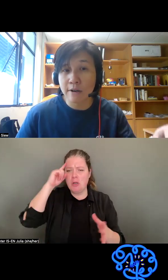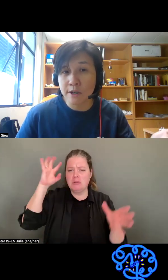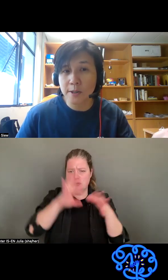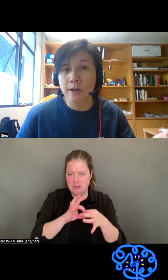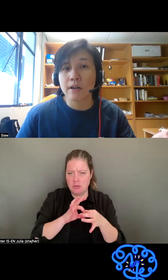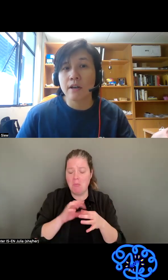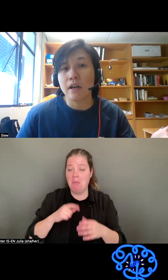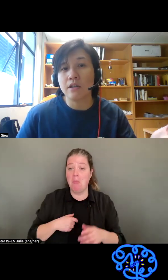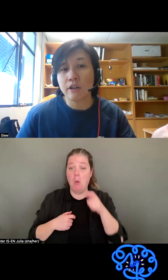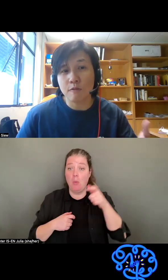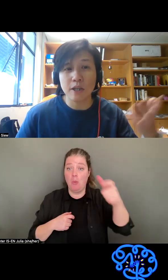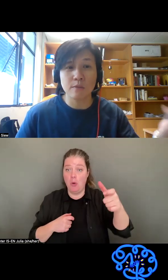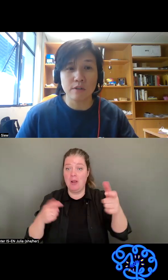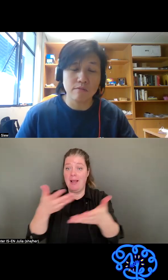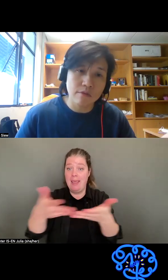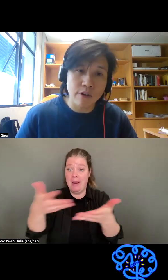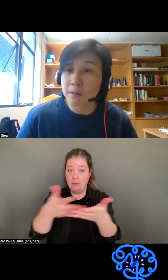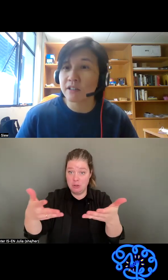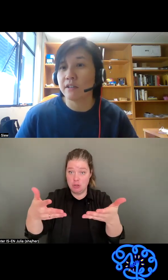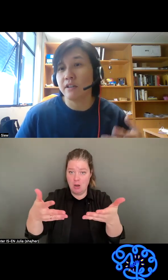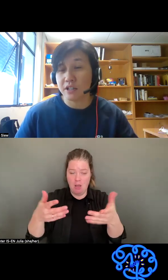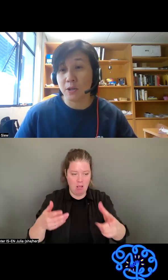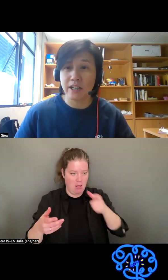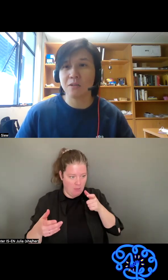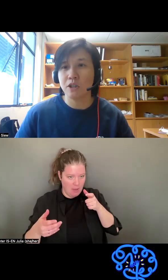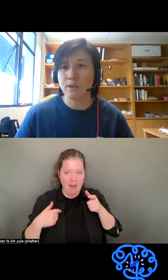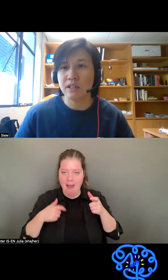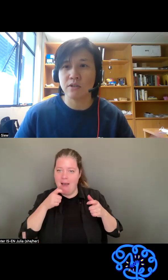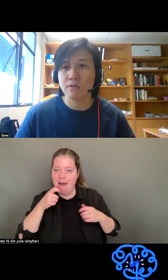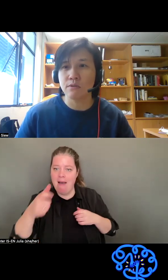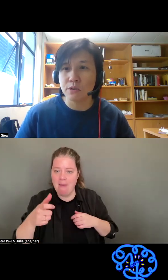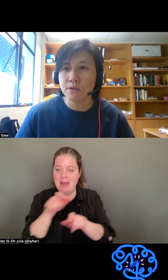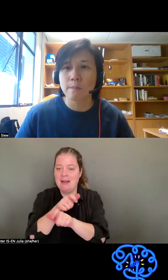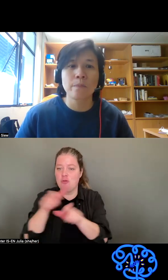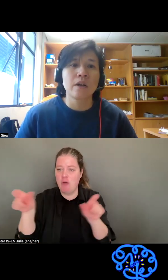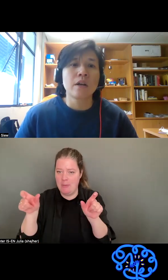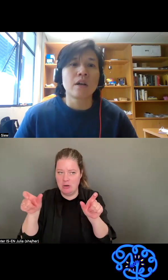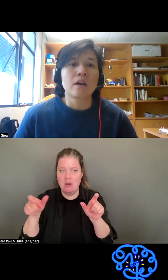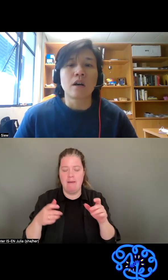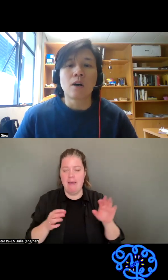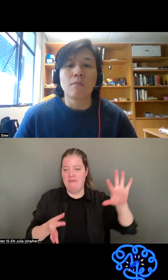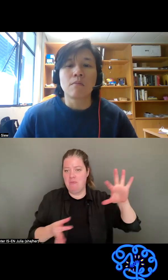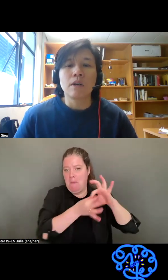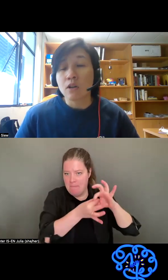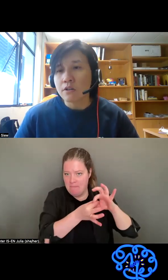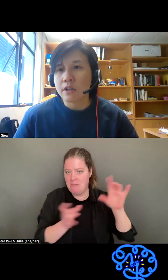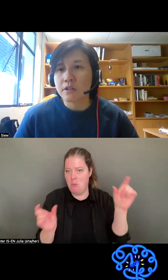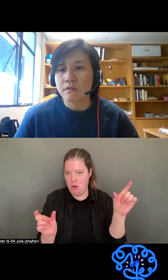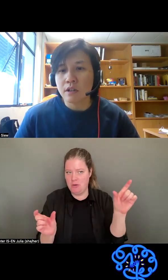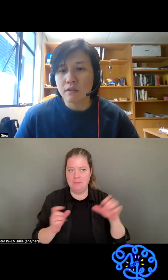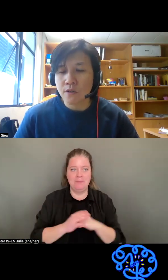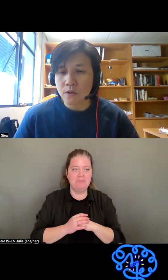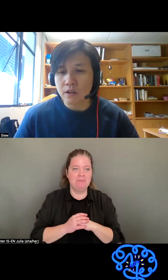the word language and you gave me the word grammar, then there's a connection between these two nodes. In